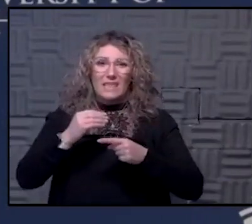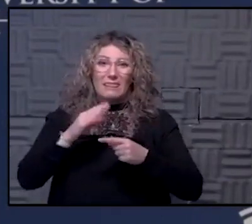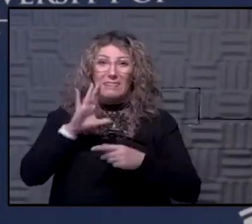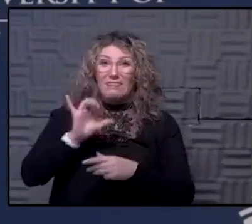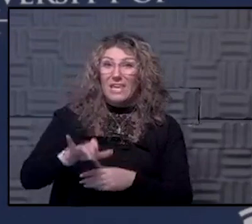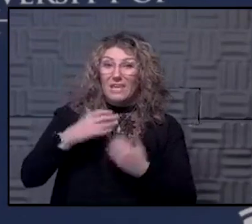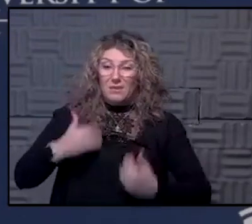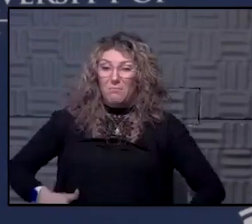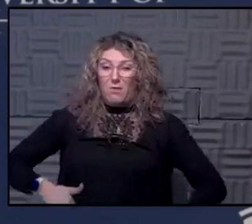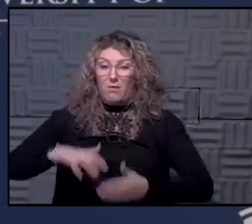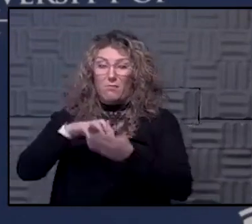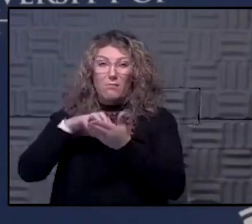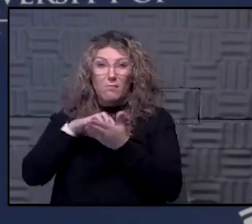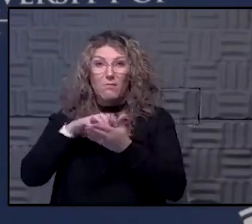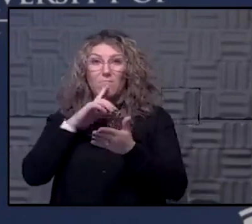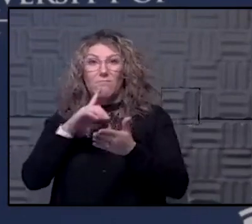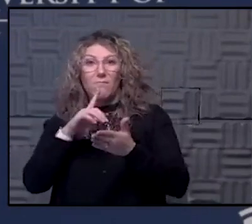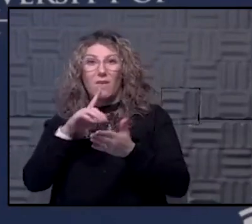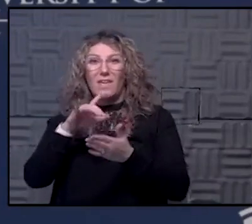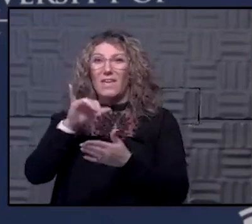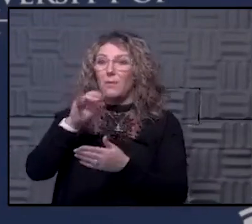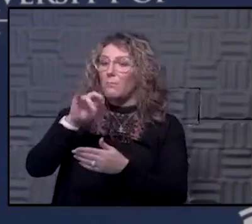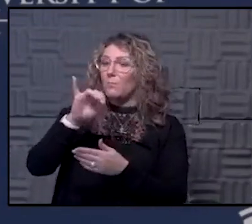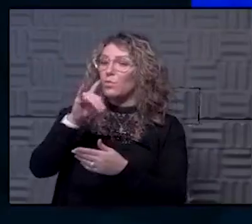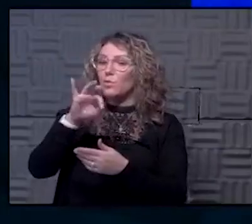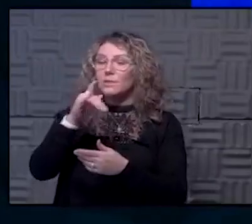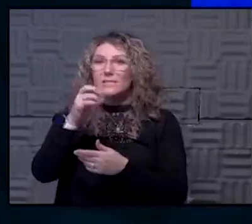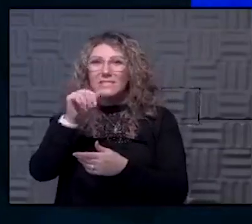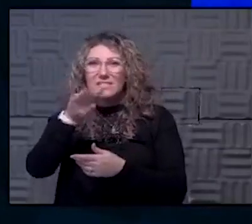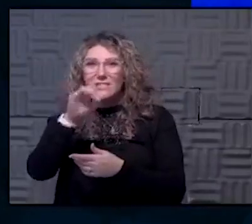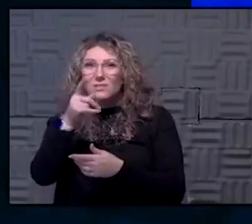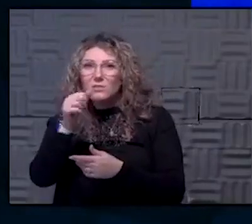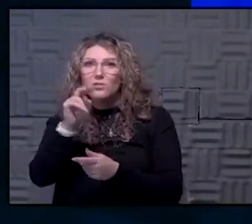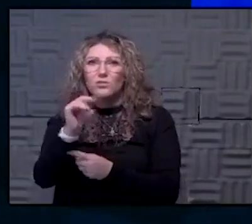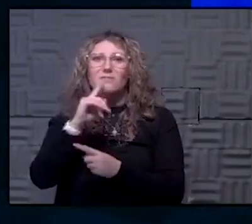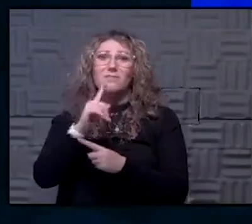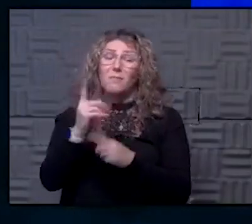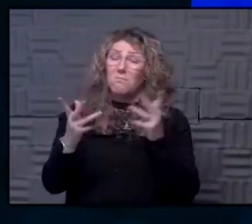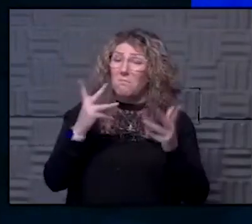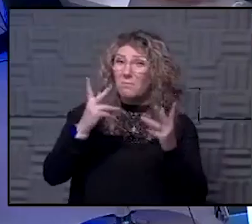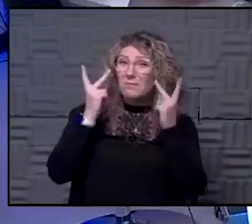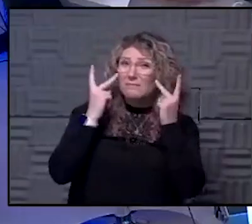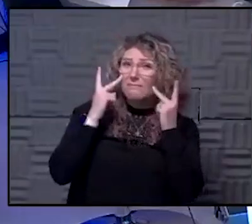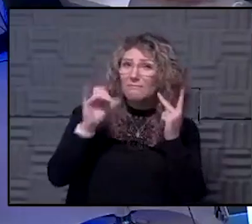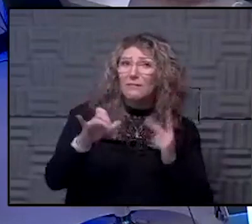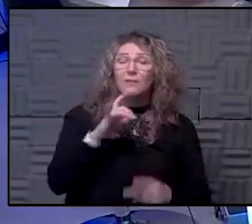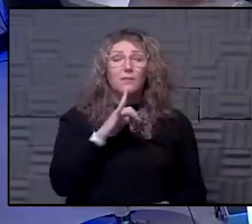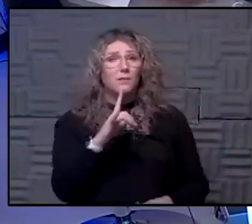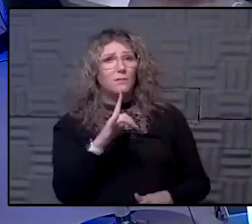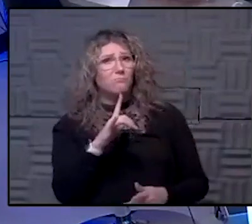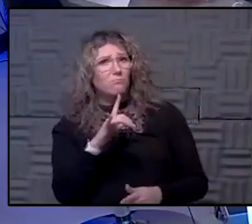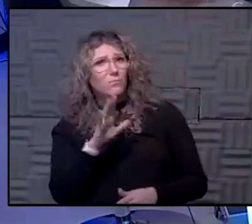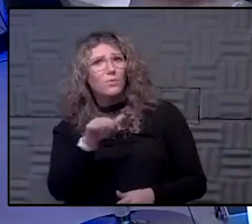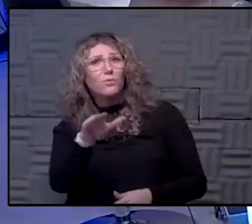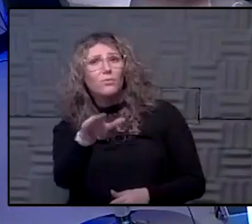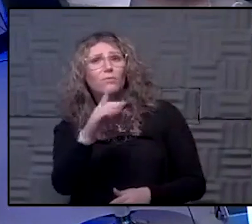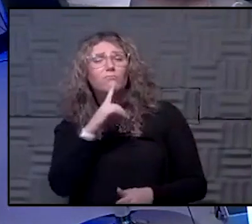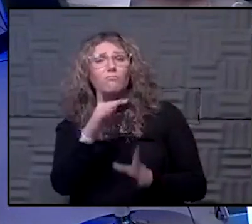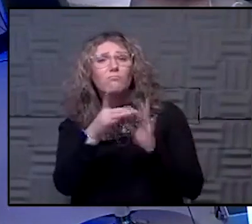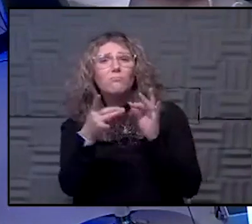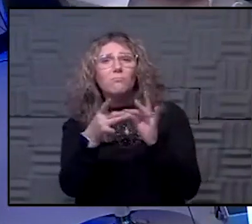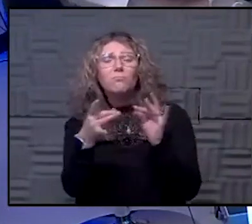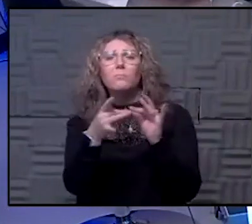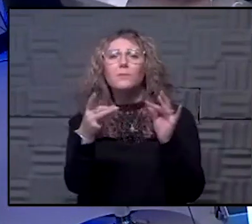it somewhat and preventing some of these really severe reactions that we've seen. And Dr. Schmitt, do you think it's because I think you mentioned this, that the kidney